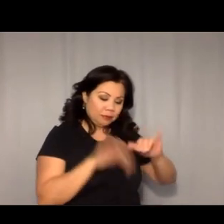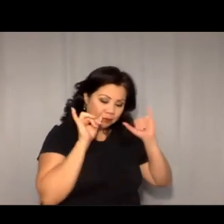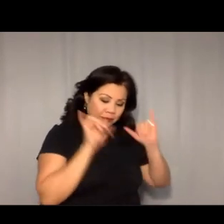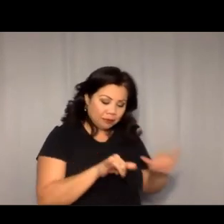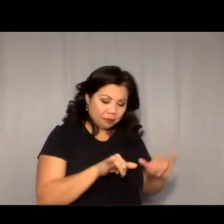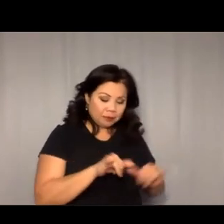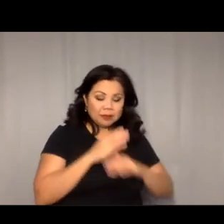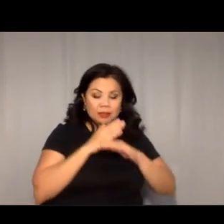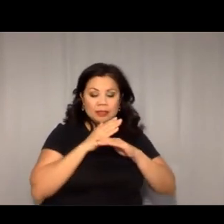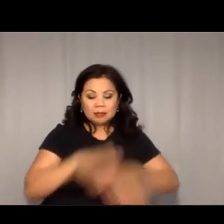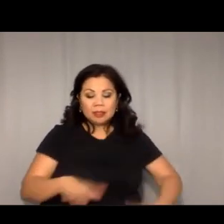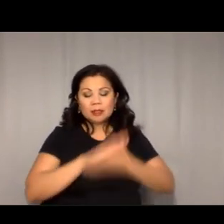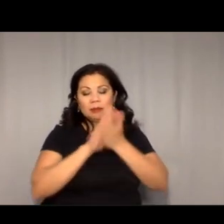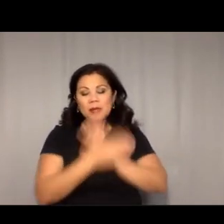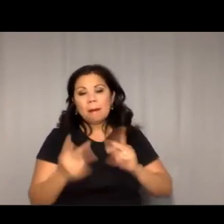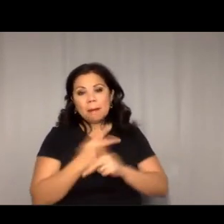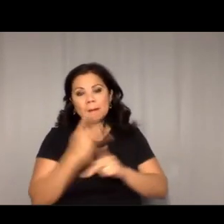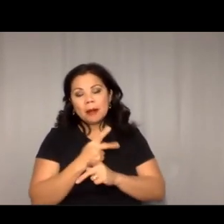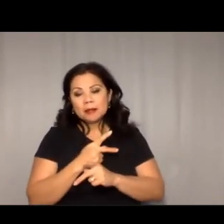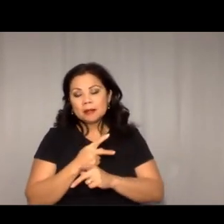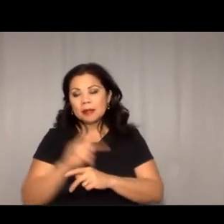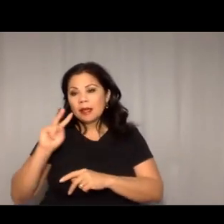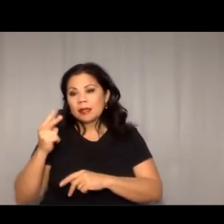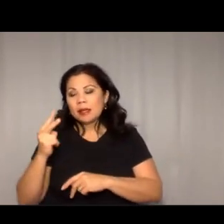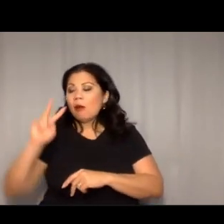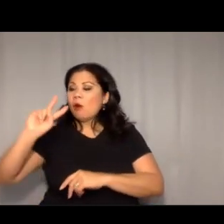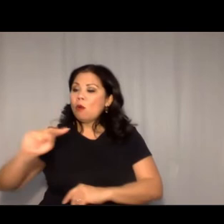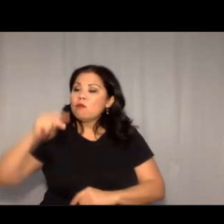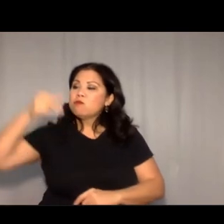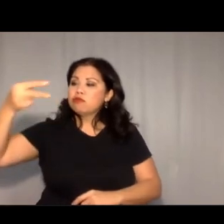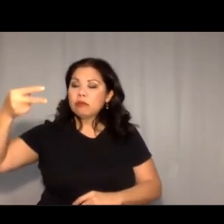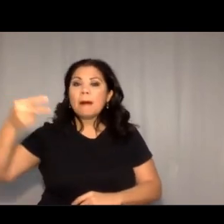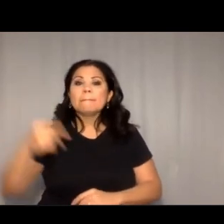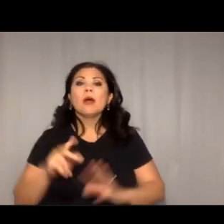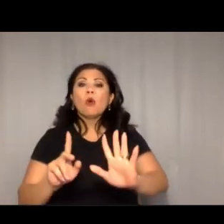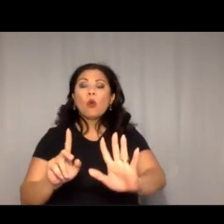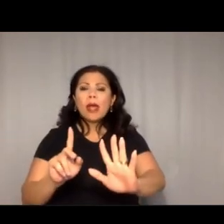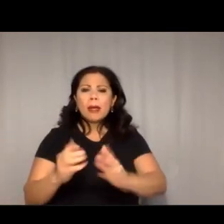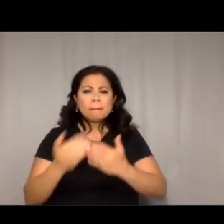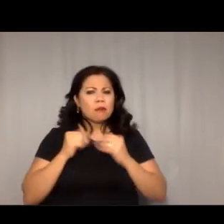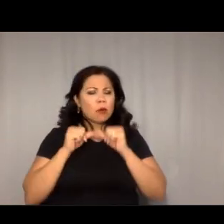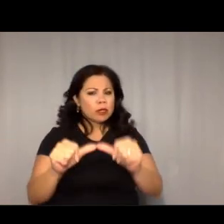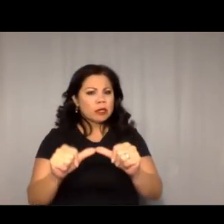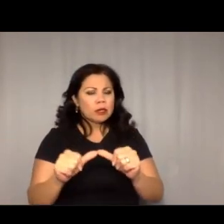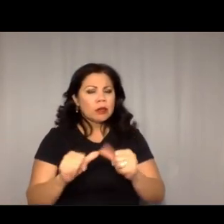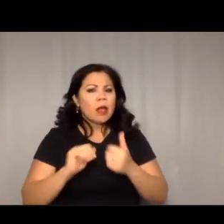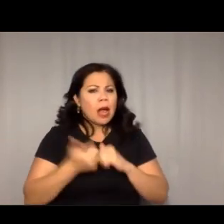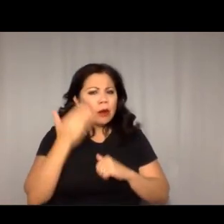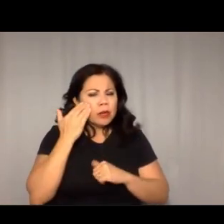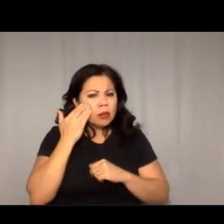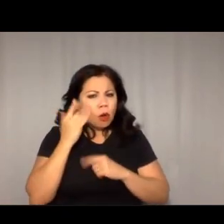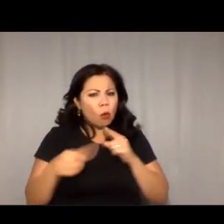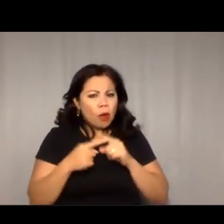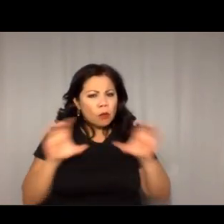the division to multiplication, and I flip this second fraction. So hold on, before we go on, how do we know when we're going to be doing keep,